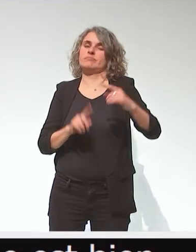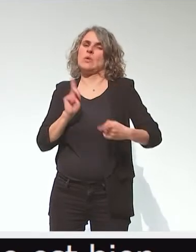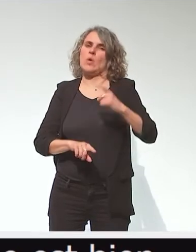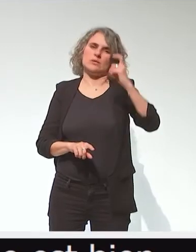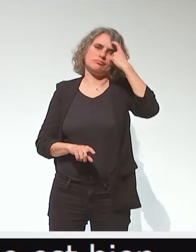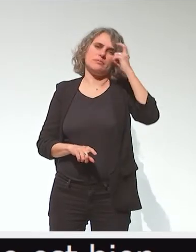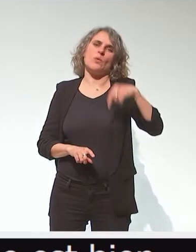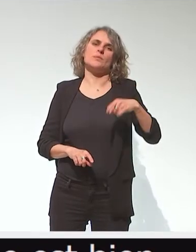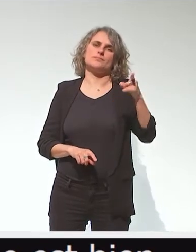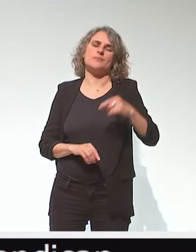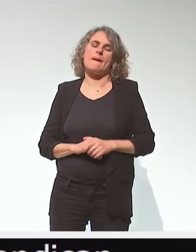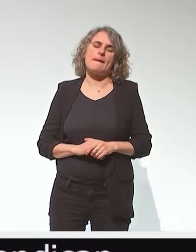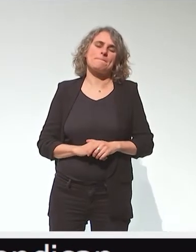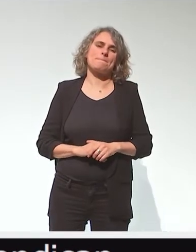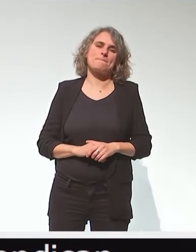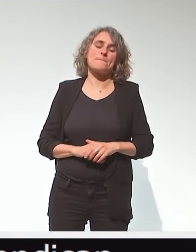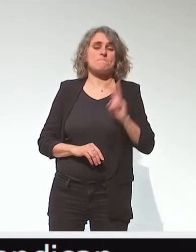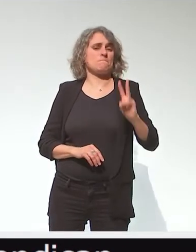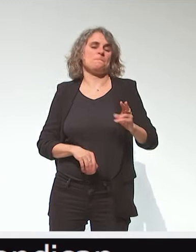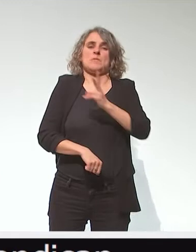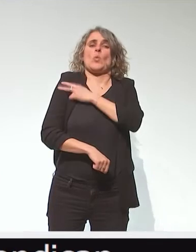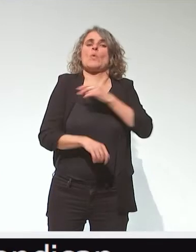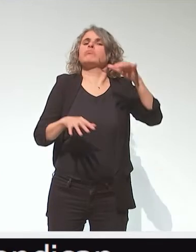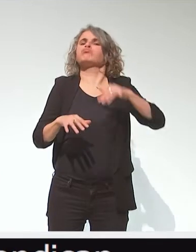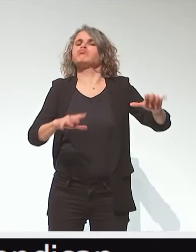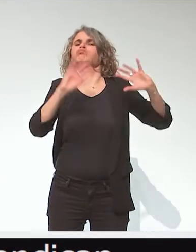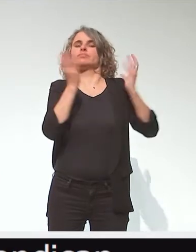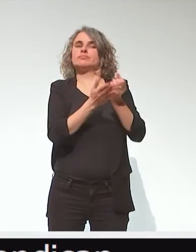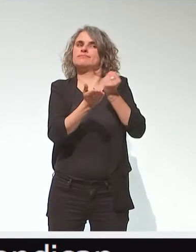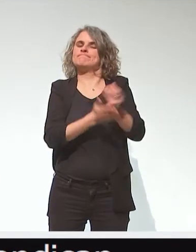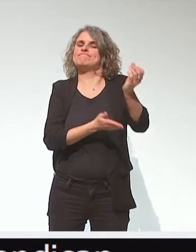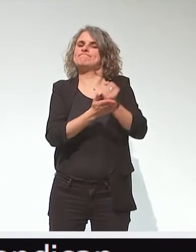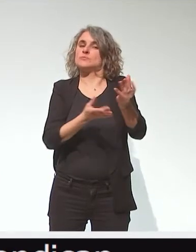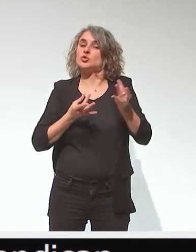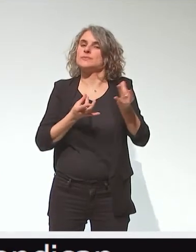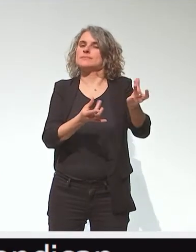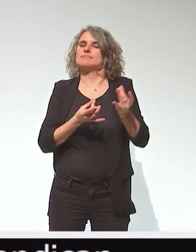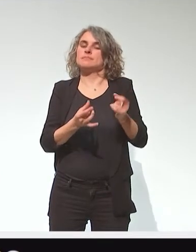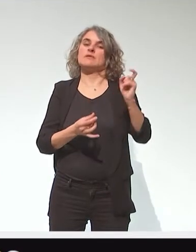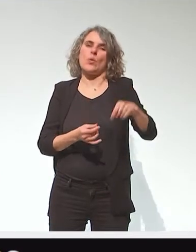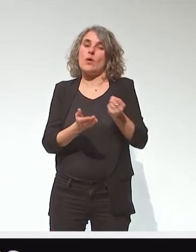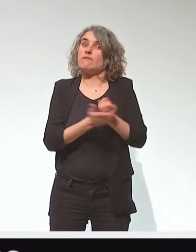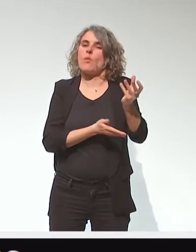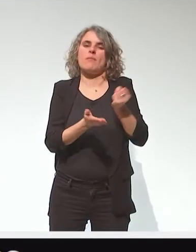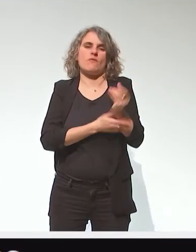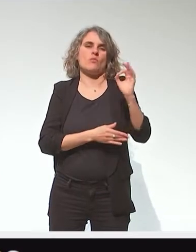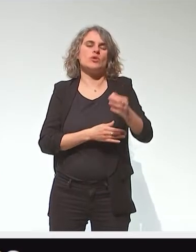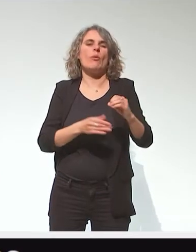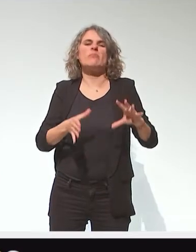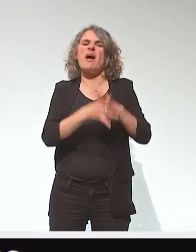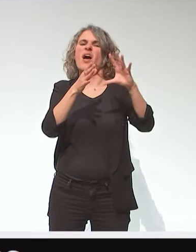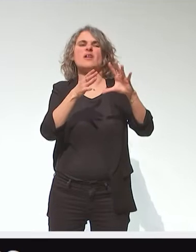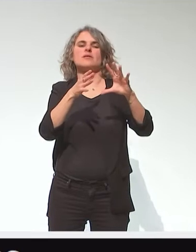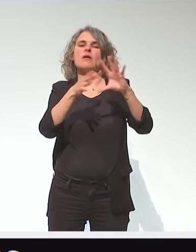talk about employers. We need to talk about employers. We need to do outreach with them. They need to receive better and